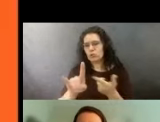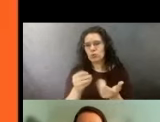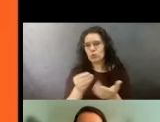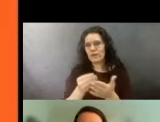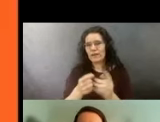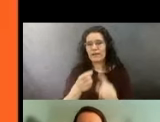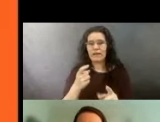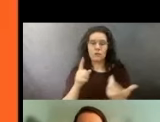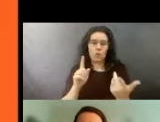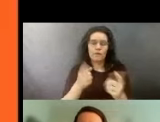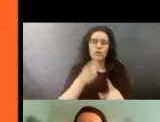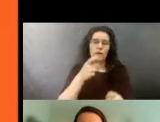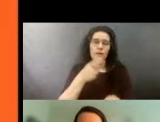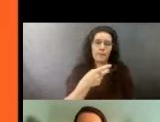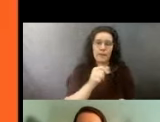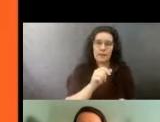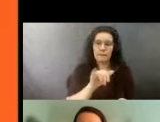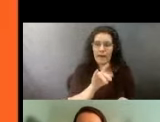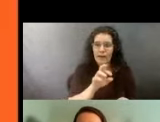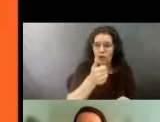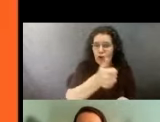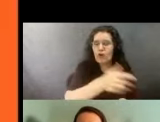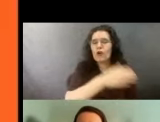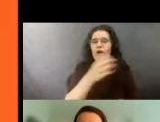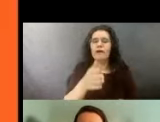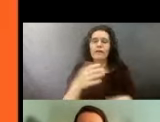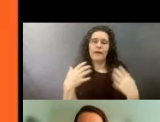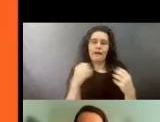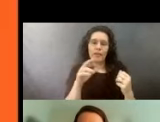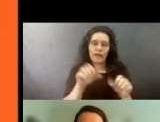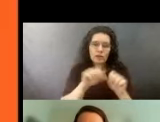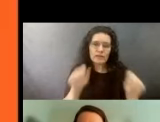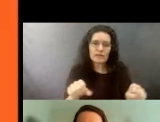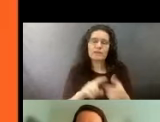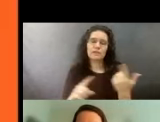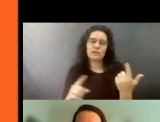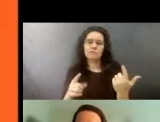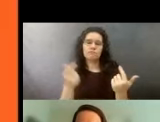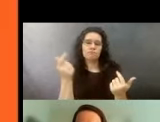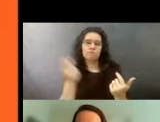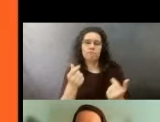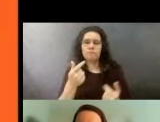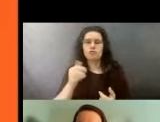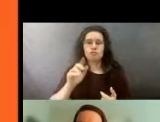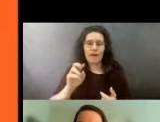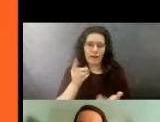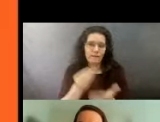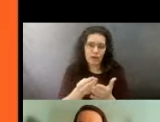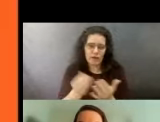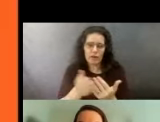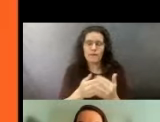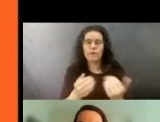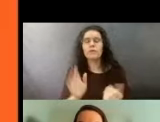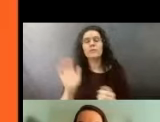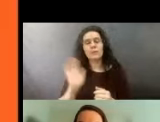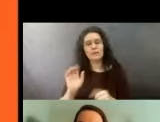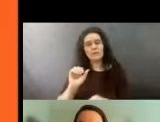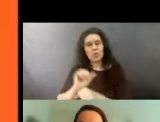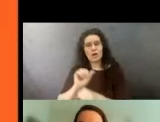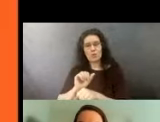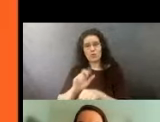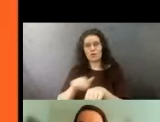payer, whether that's through the healthcare system, whether that's through grant funding. And when I was at Children's National working with Children's Law